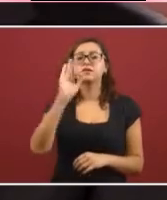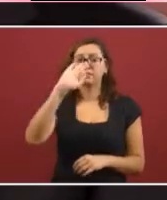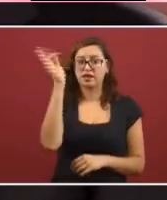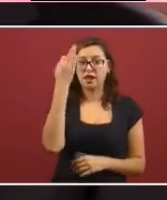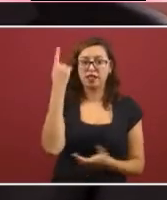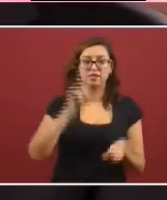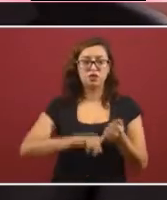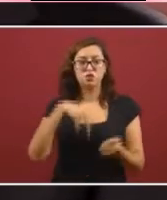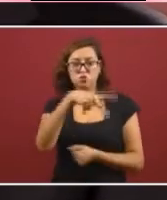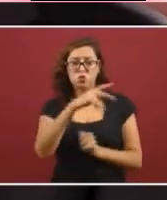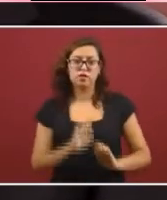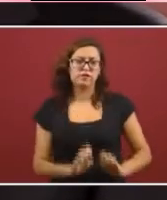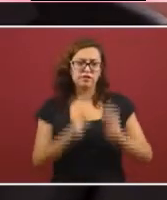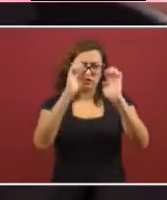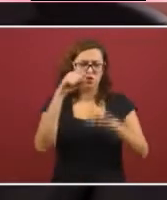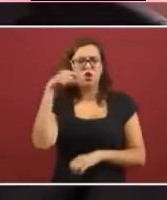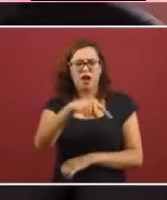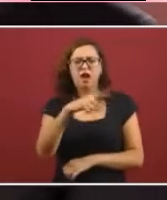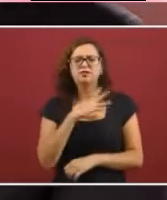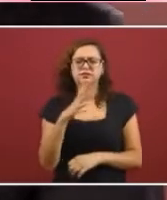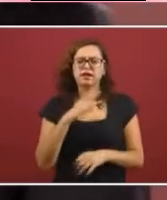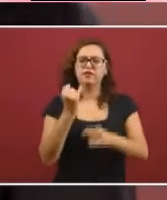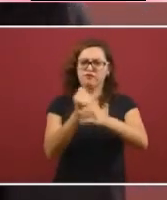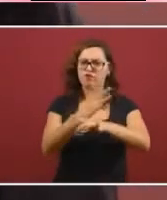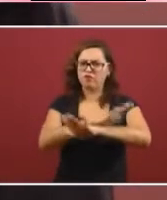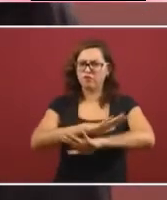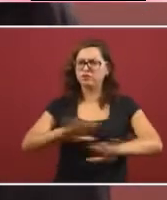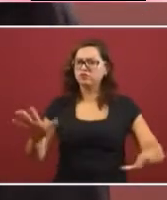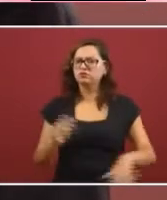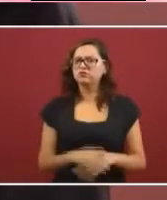And the federal police